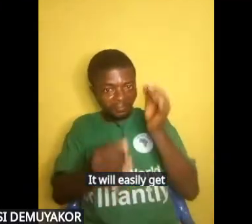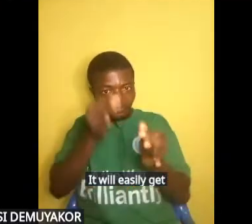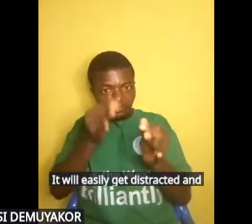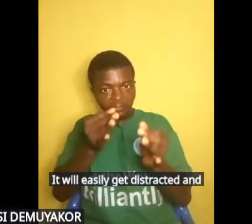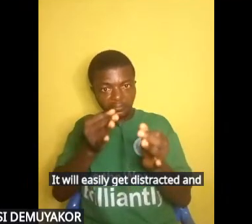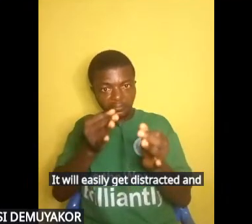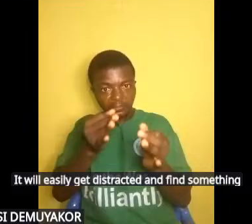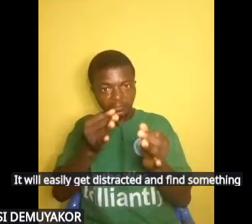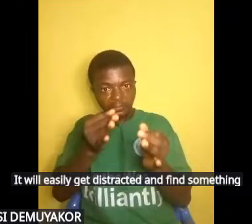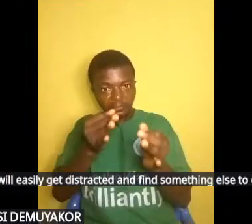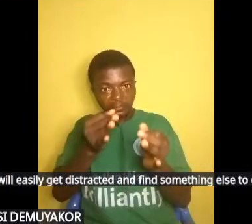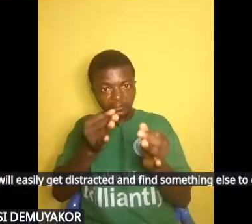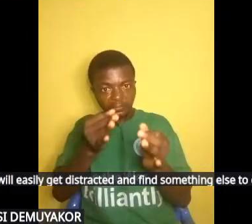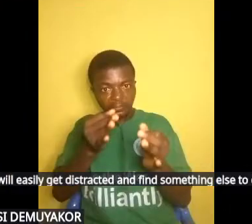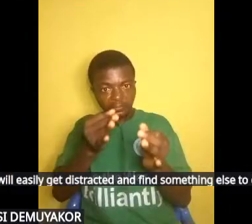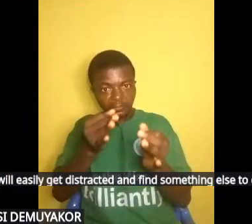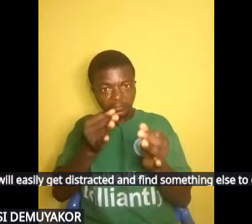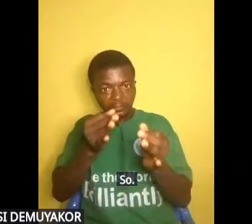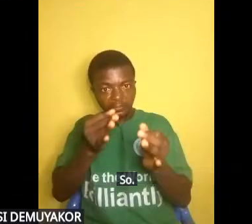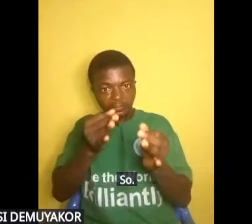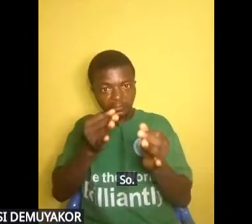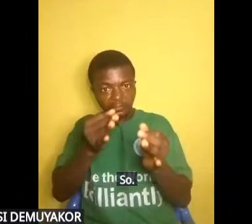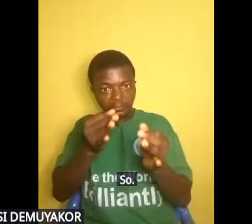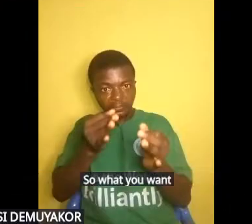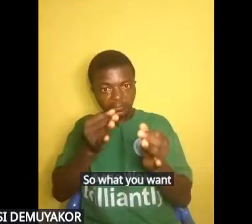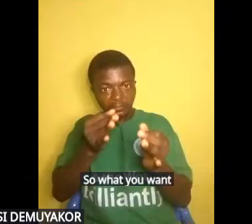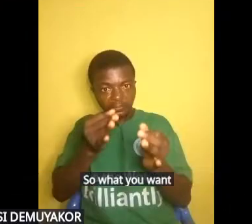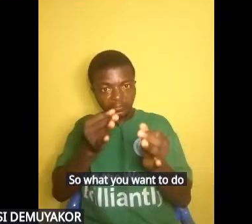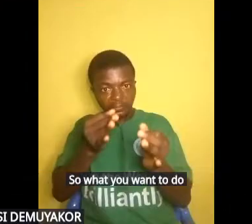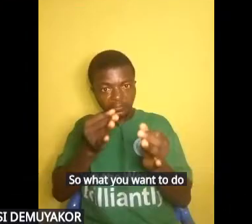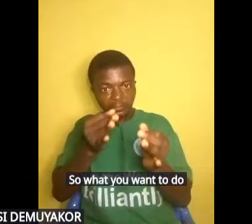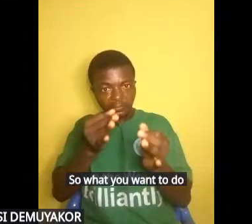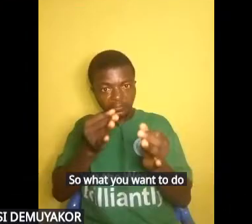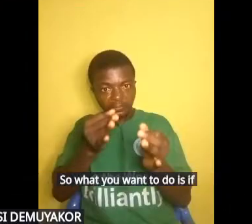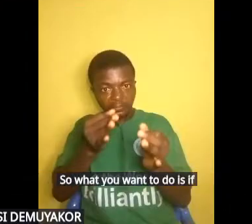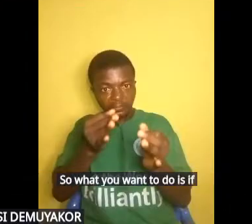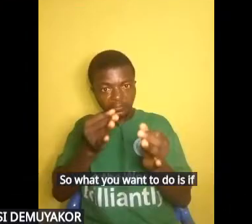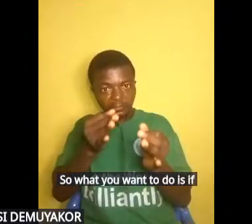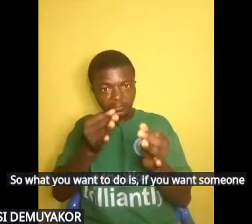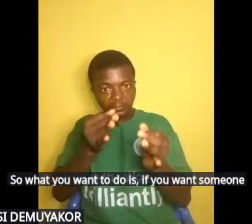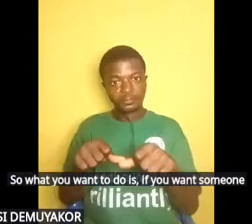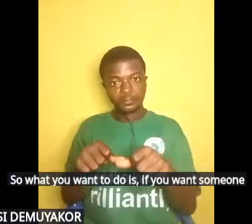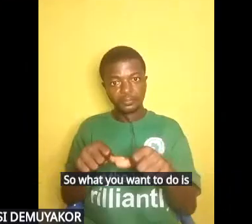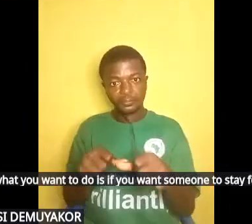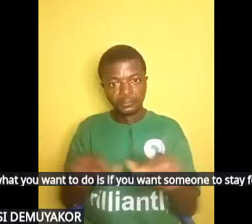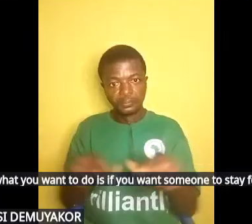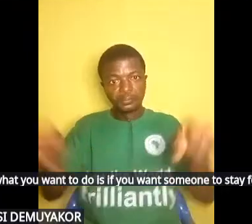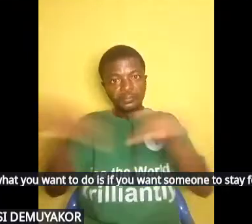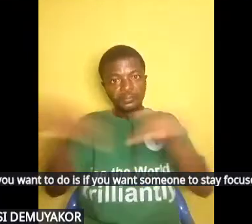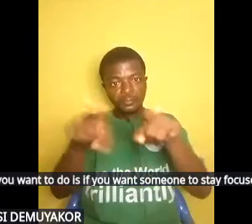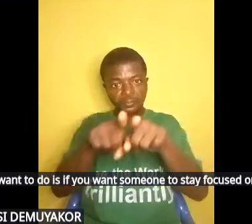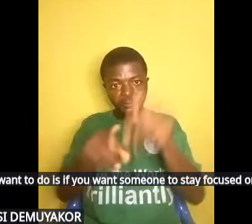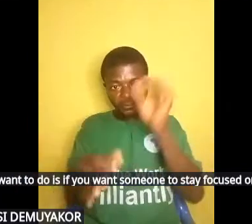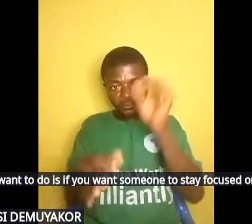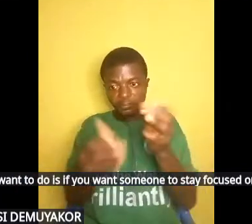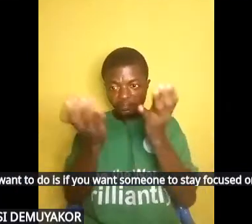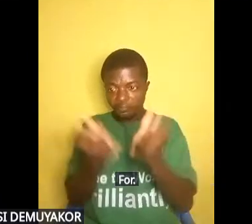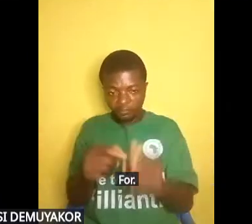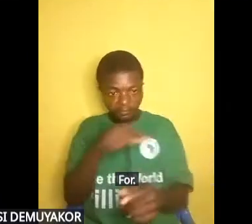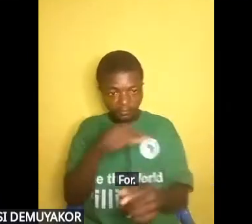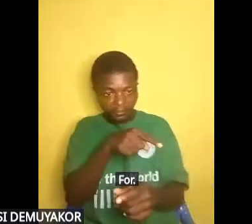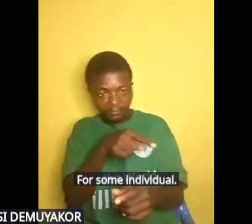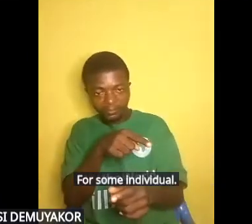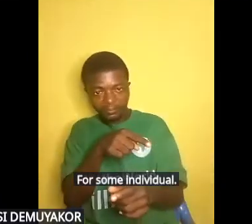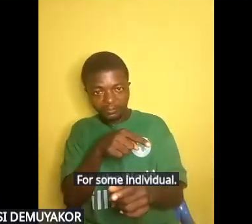something else to do. So what you want to do is if you want someone to stay focused on one activity, for some